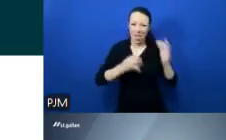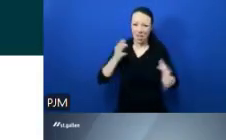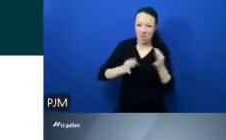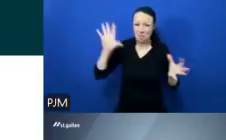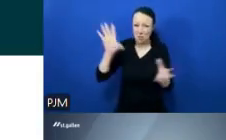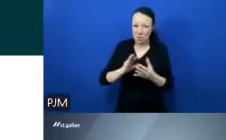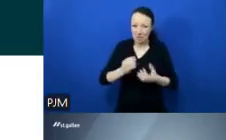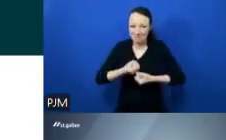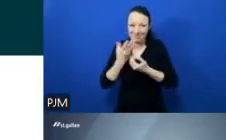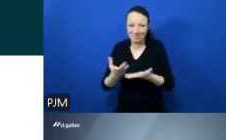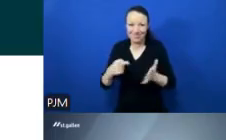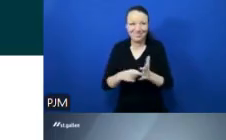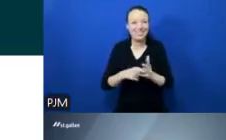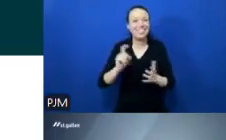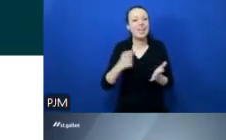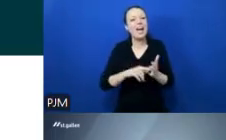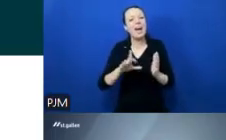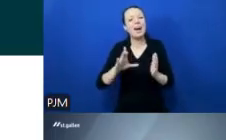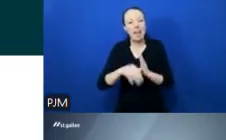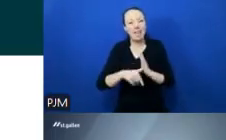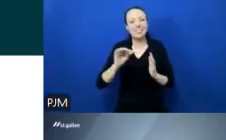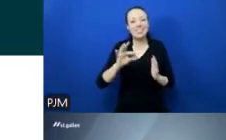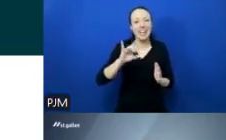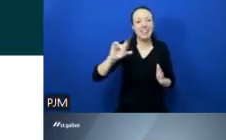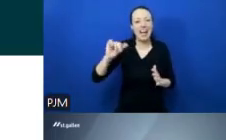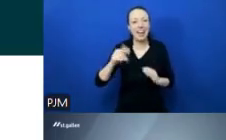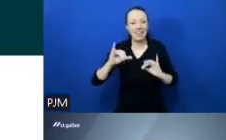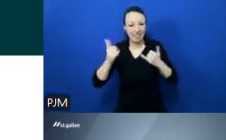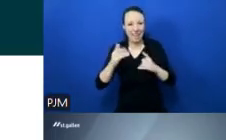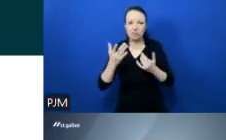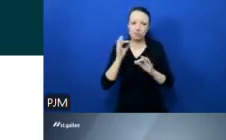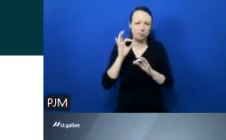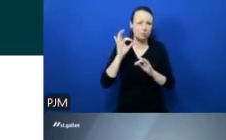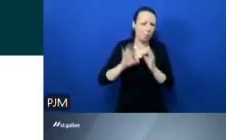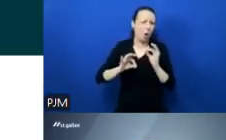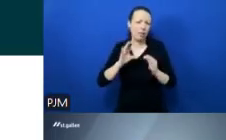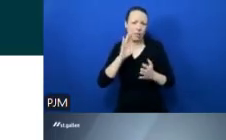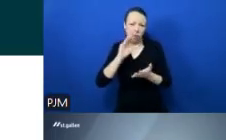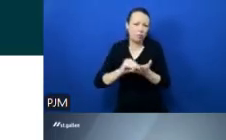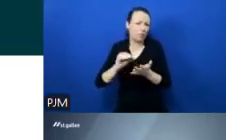say in more details the St. Gallen's approach to the Sponge City.